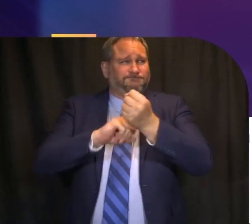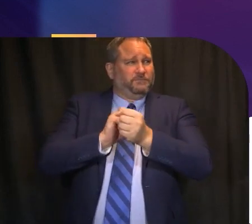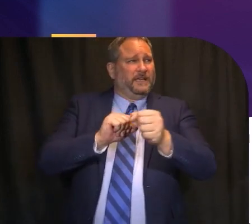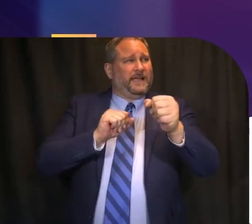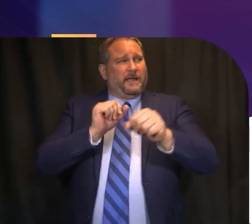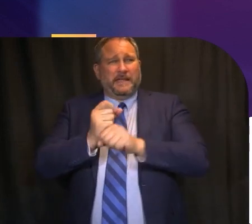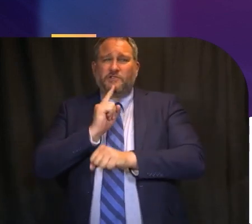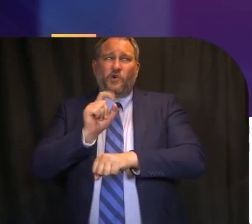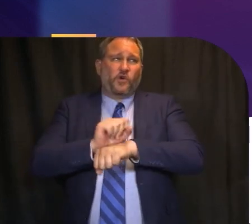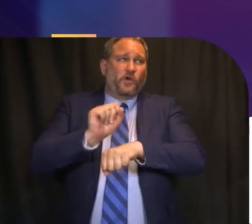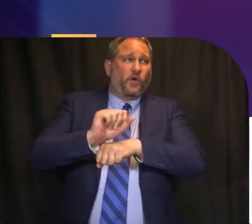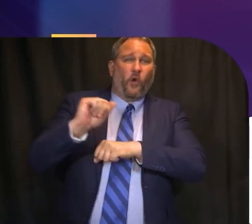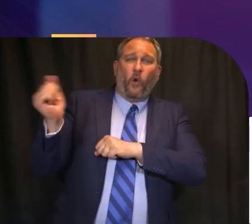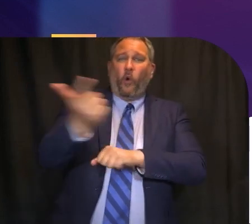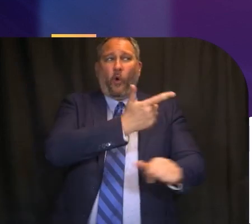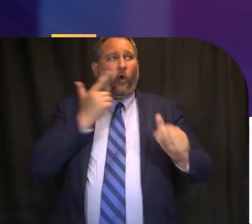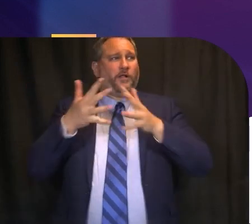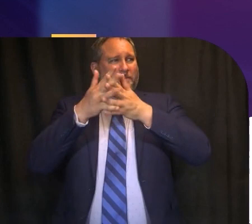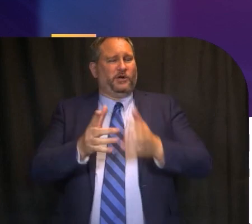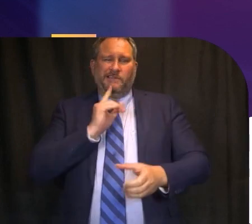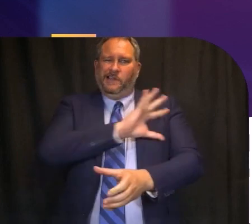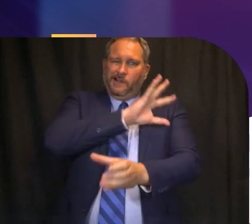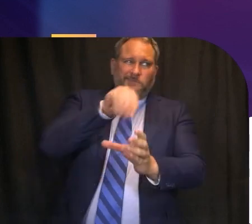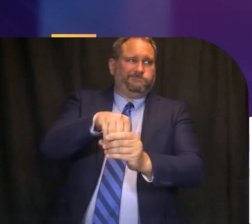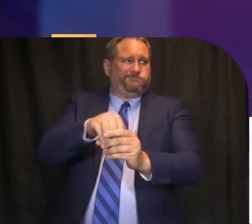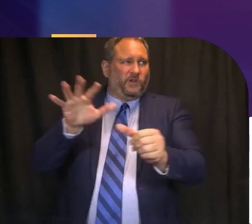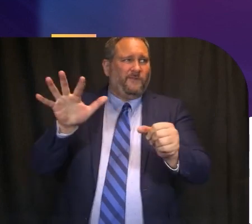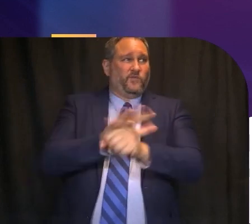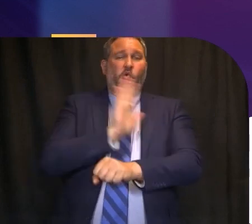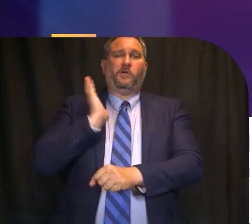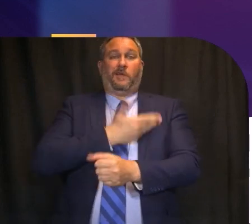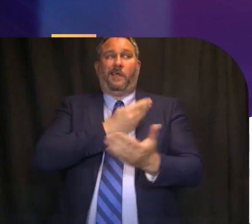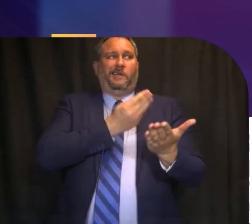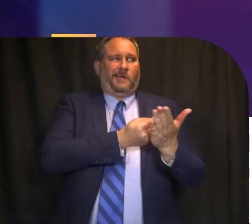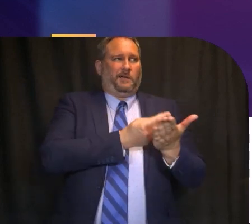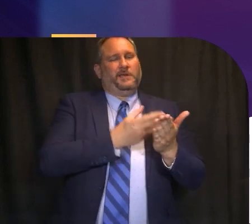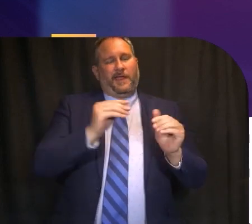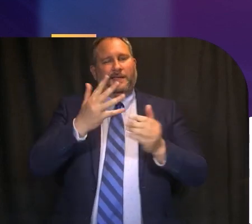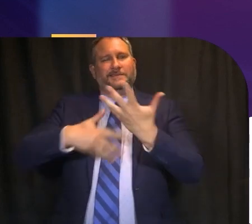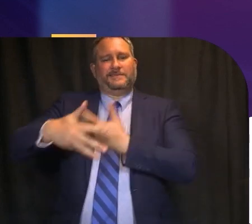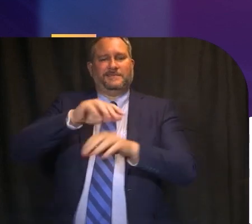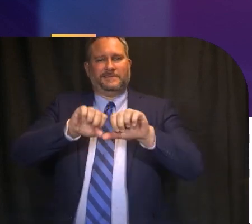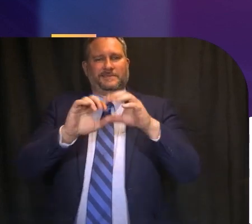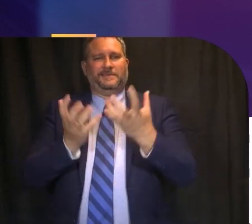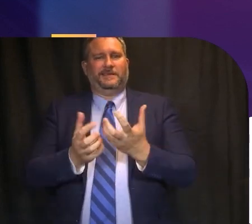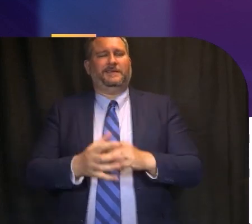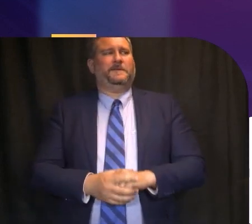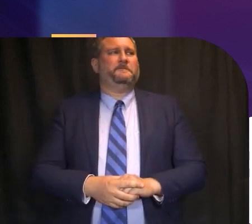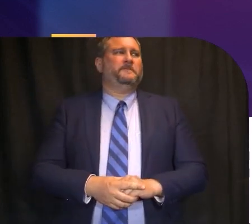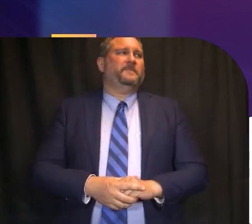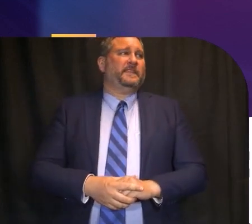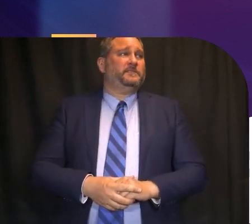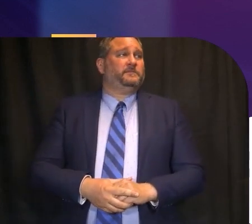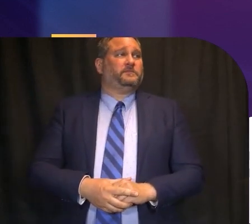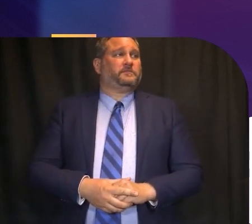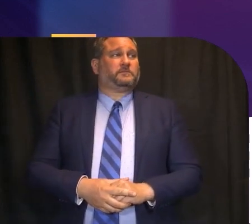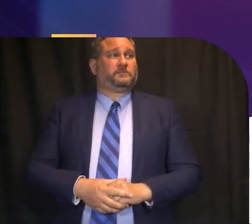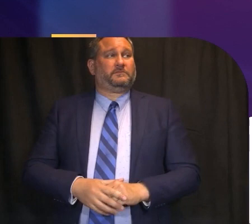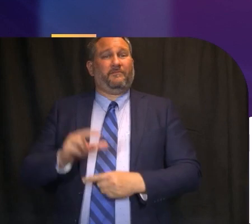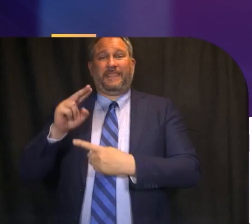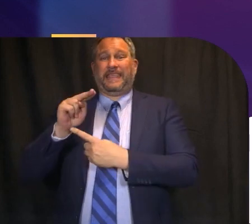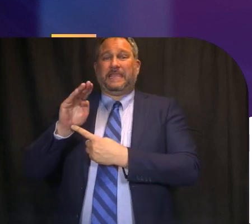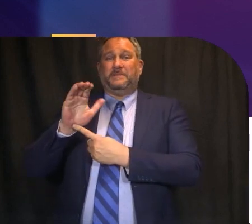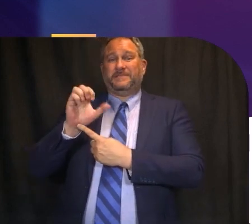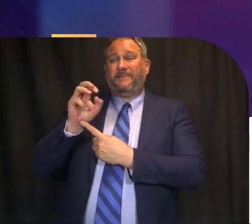economy and in our society. At Comcast NBC Universal, we're proud to partner with AAPD throughout the year, not just